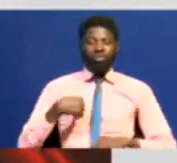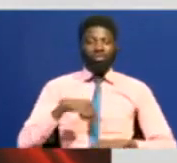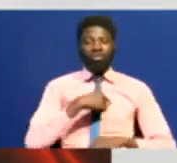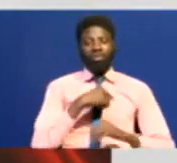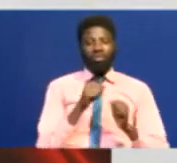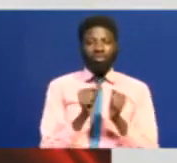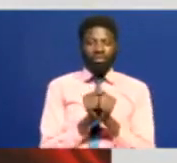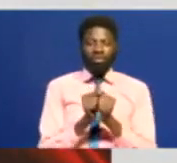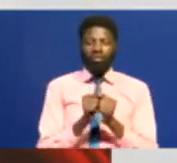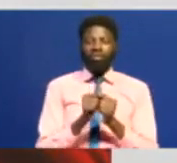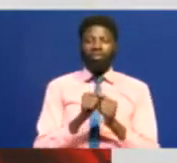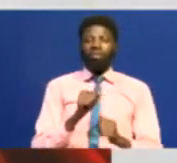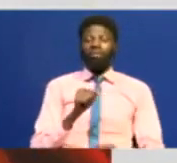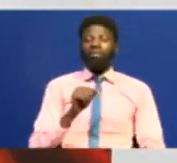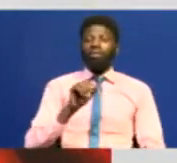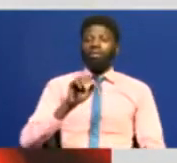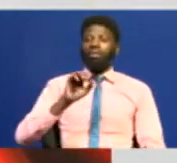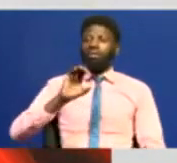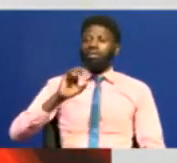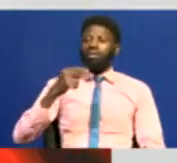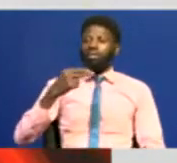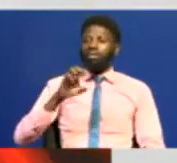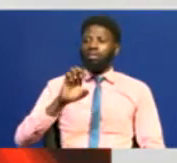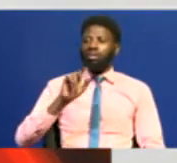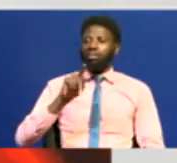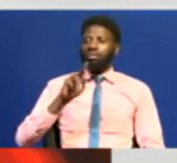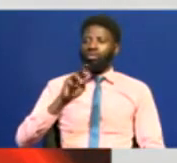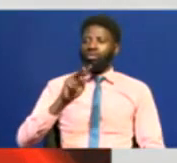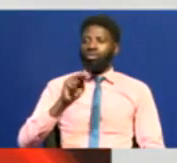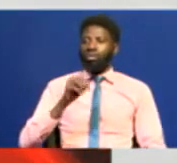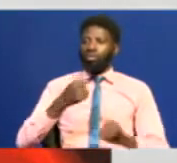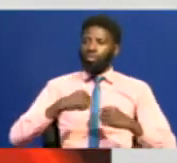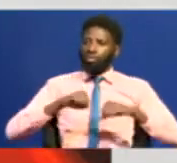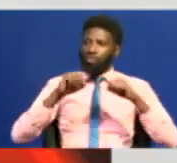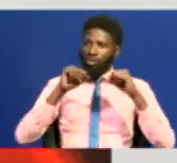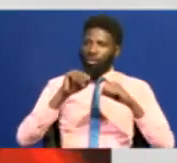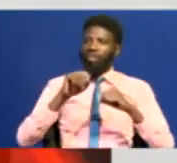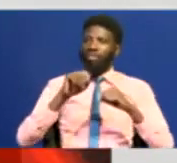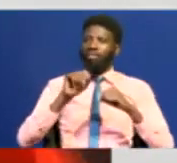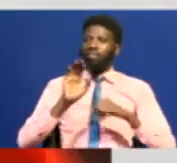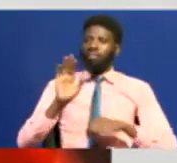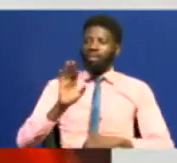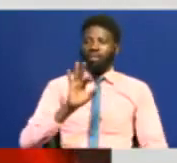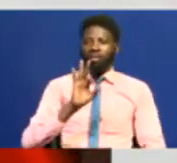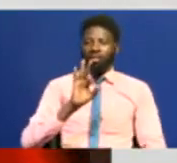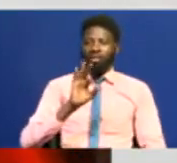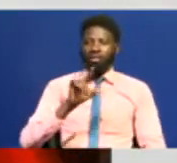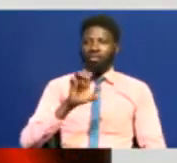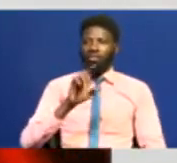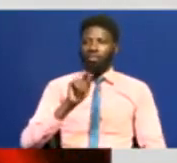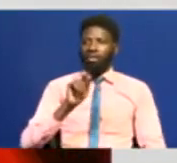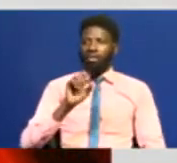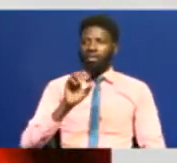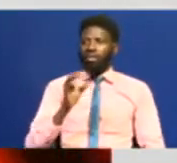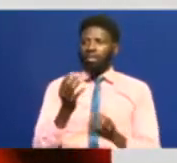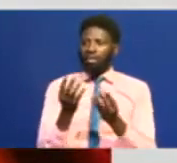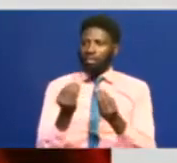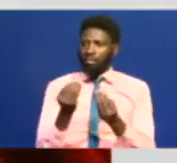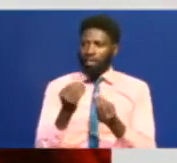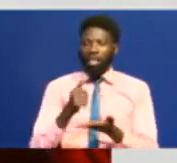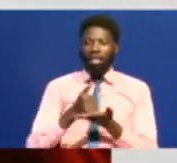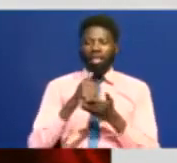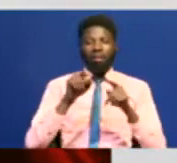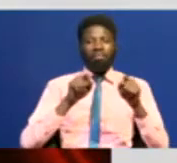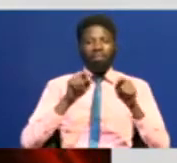of FleetSimplify, which is a company that utilizes technology to manage fleets of vehicles on behalf of individuals